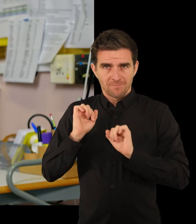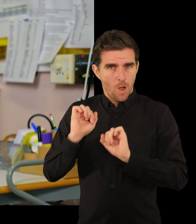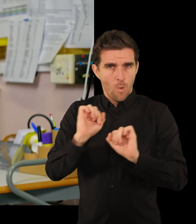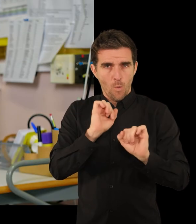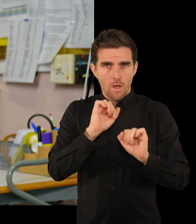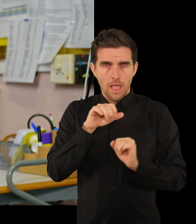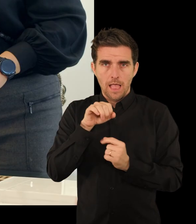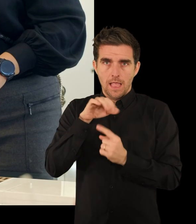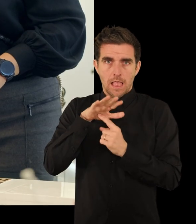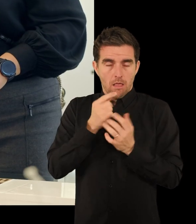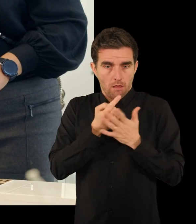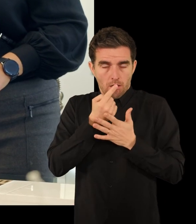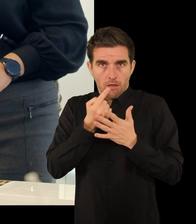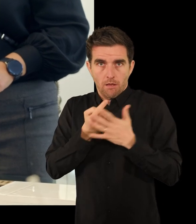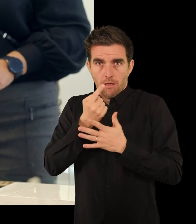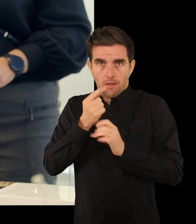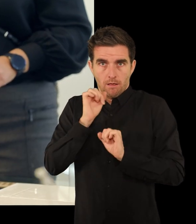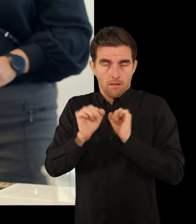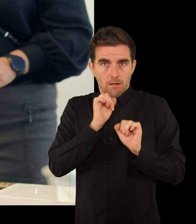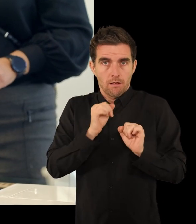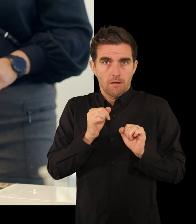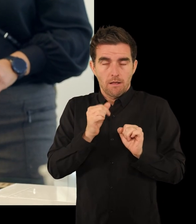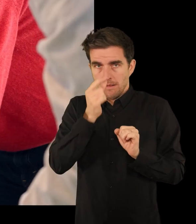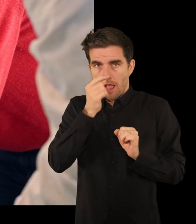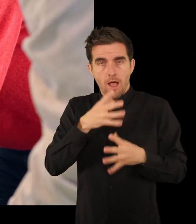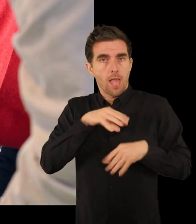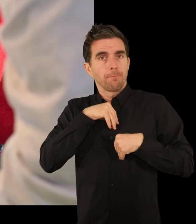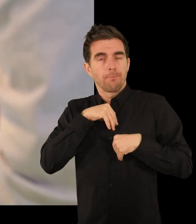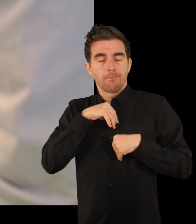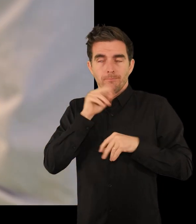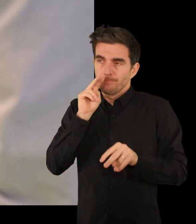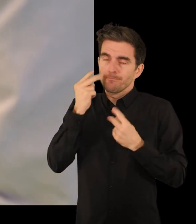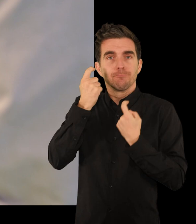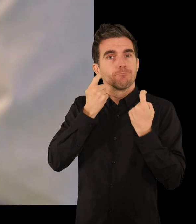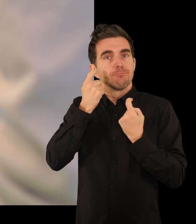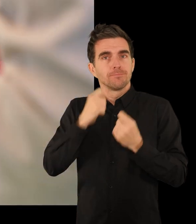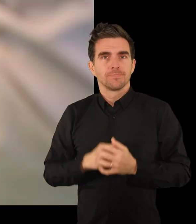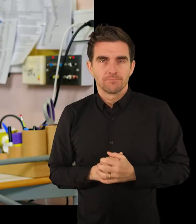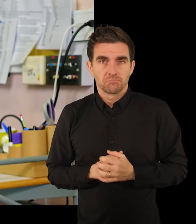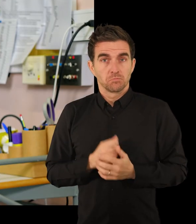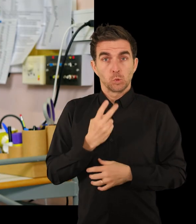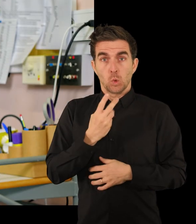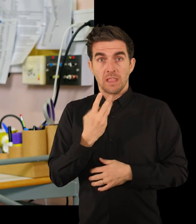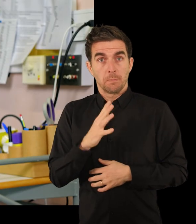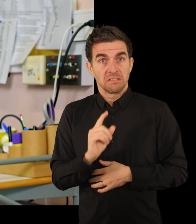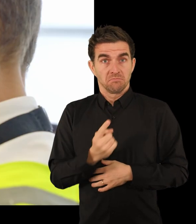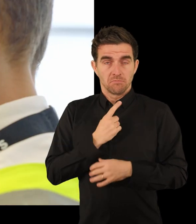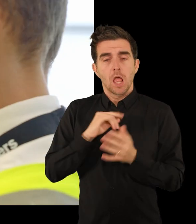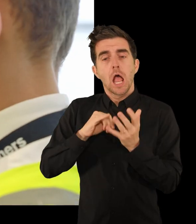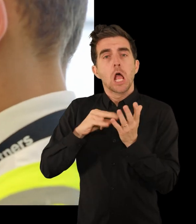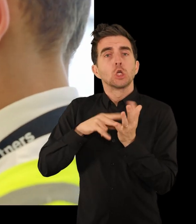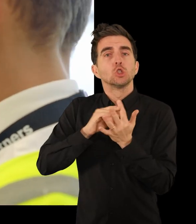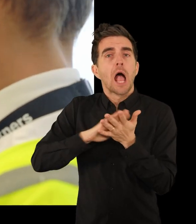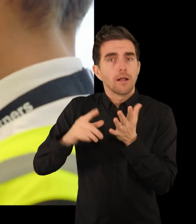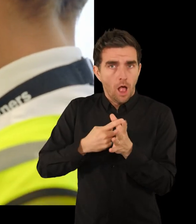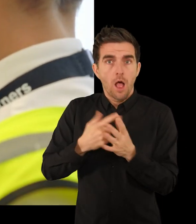Each child had a key moment within themselves in terms of what they took back. Two or three of them